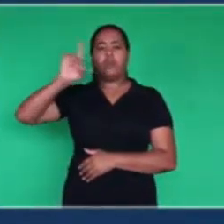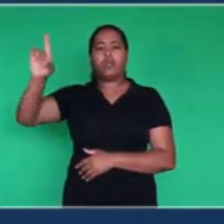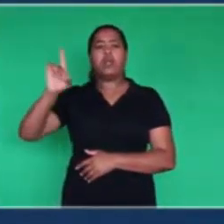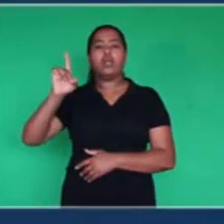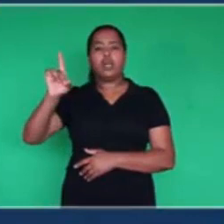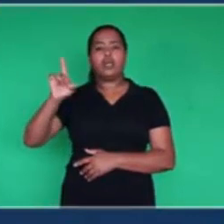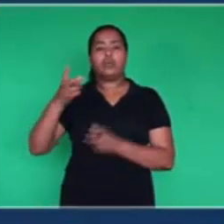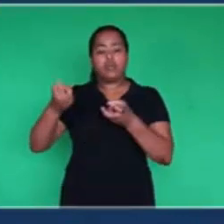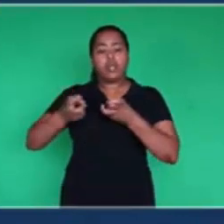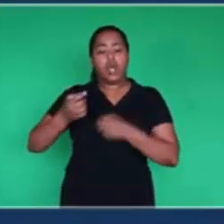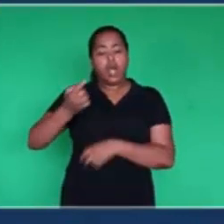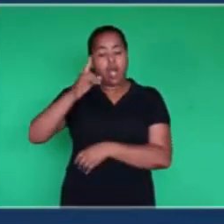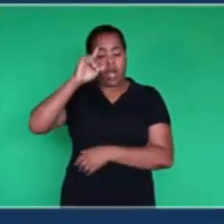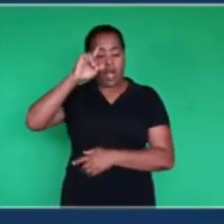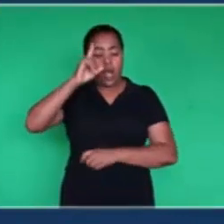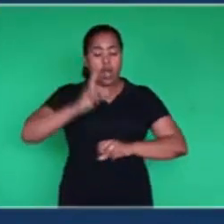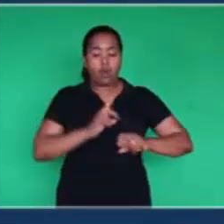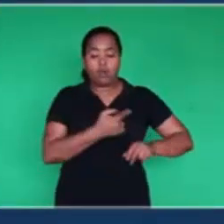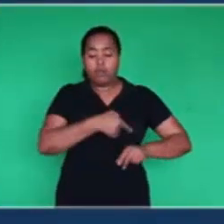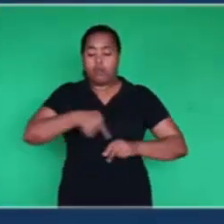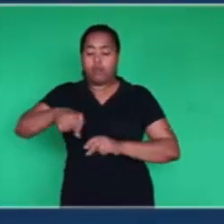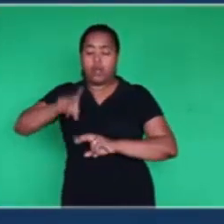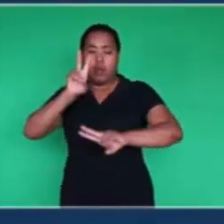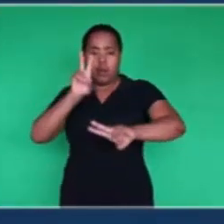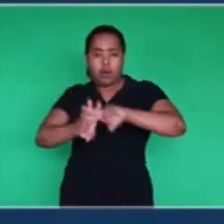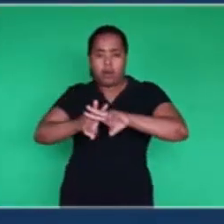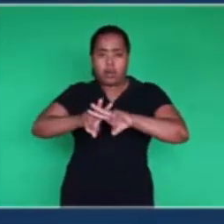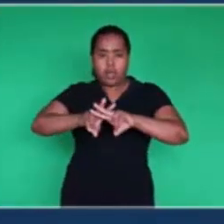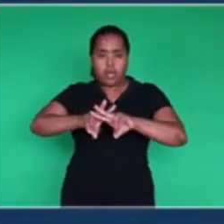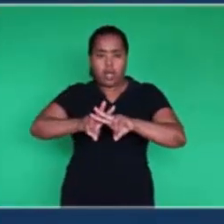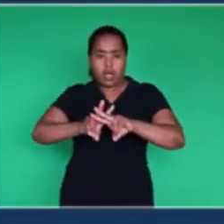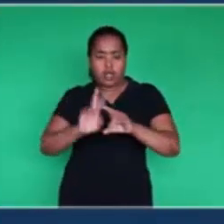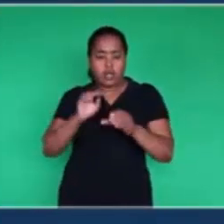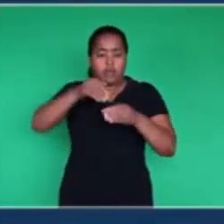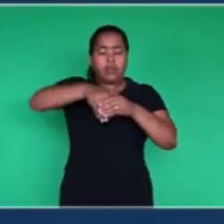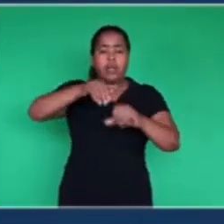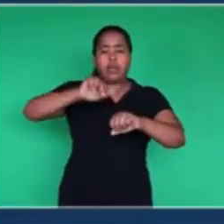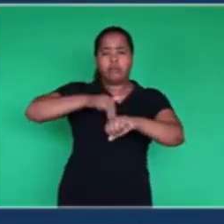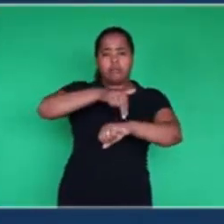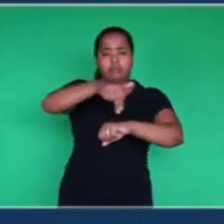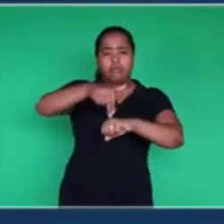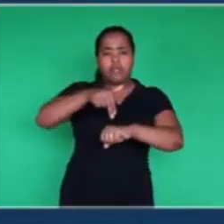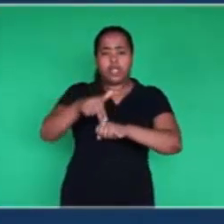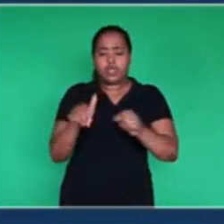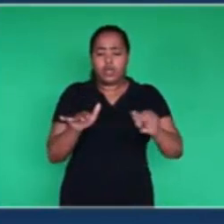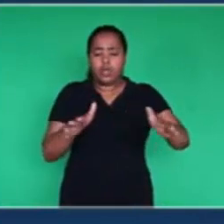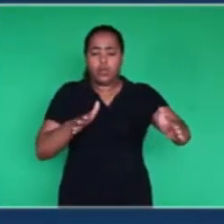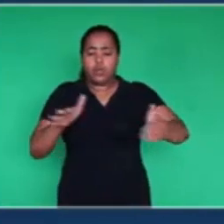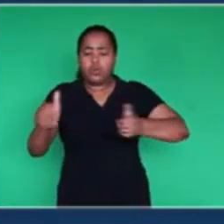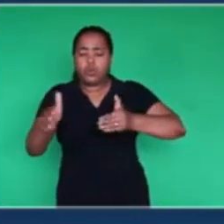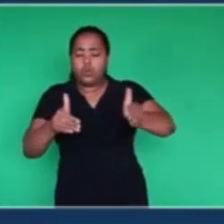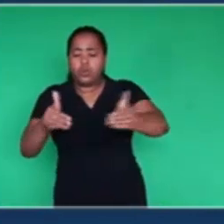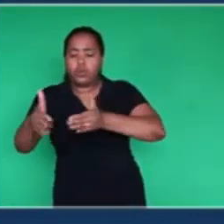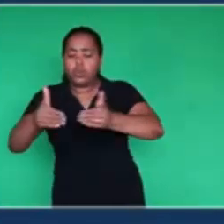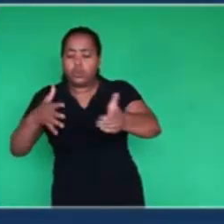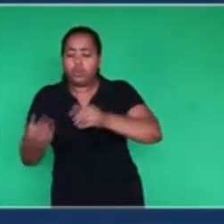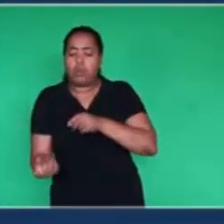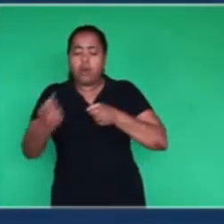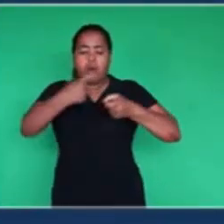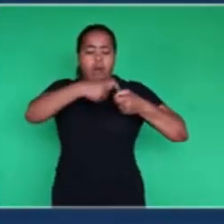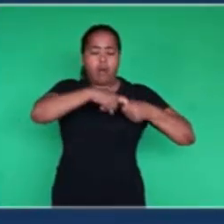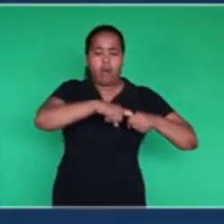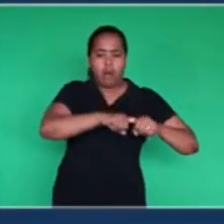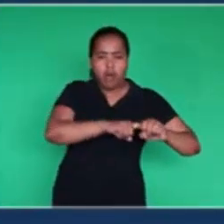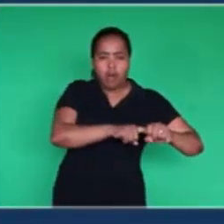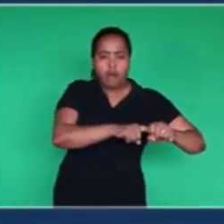God, who sent them into captivity among the nation, but also brought them back to their land and left none